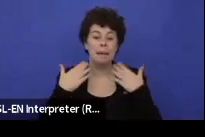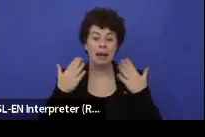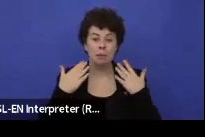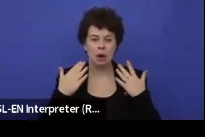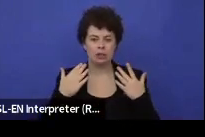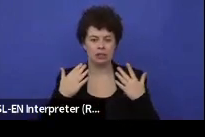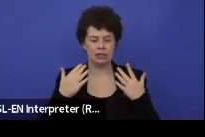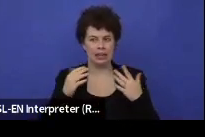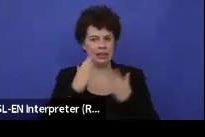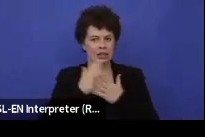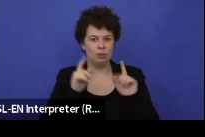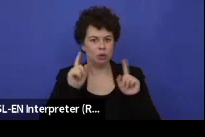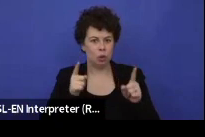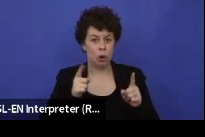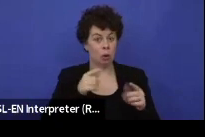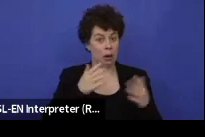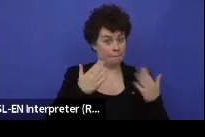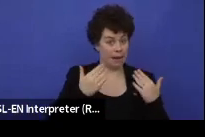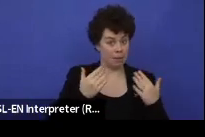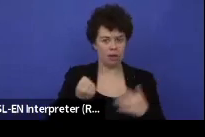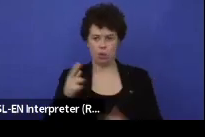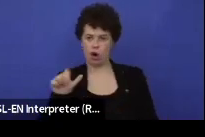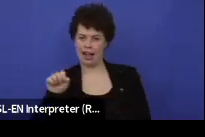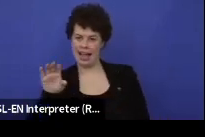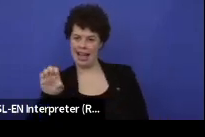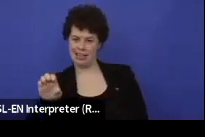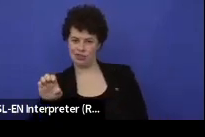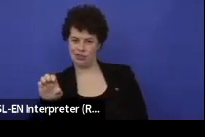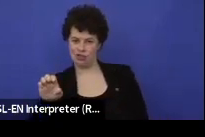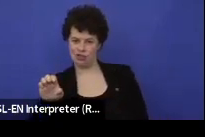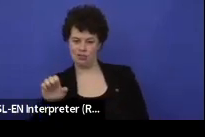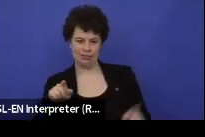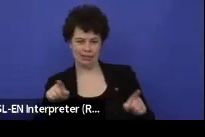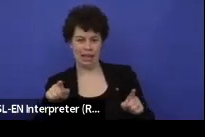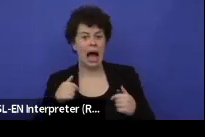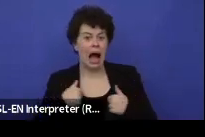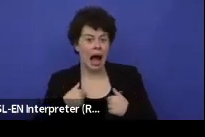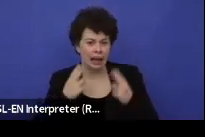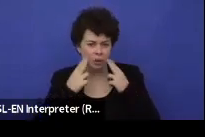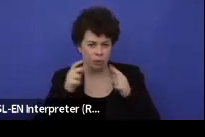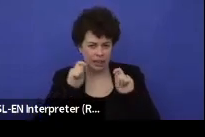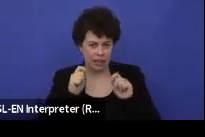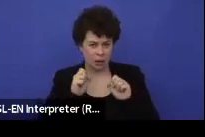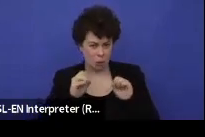an age symptom? And to be honest, my response to that is, does it matter?